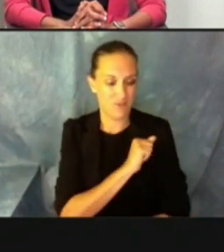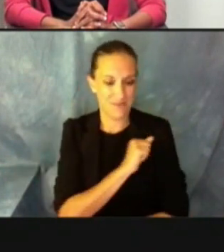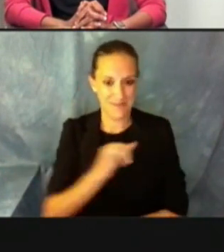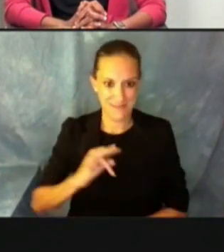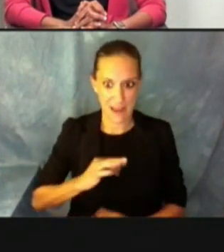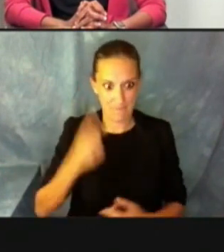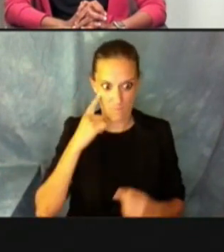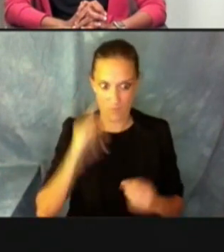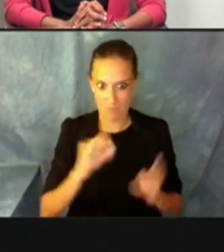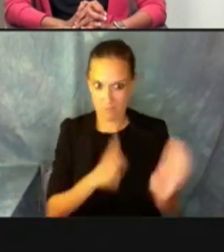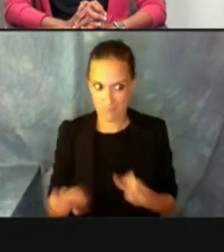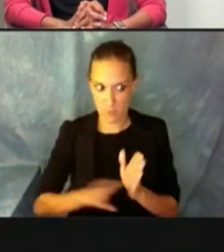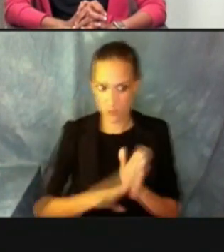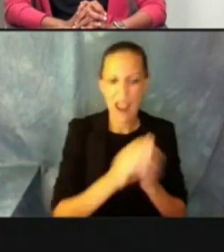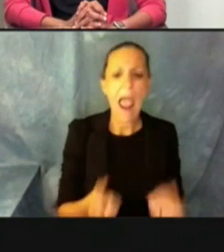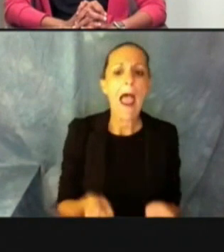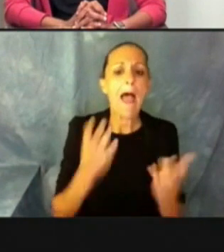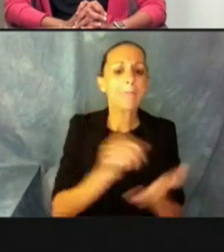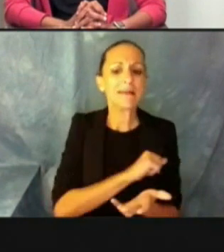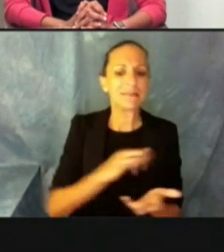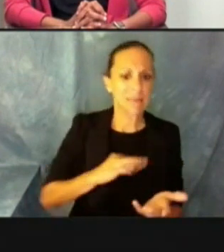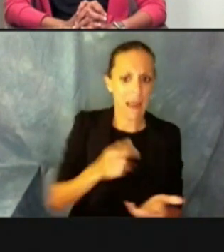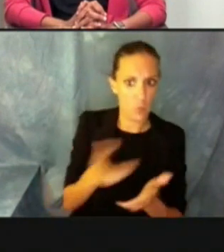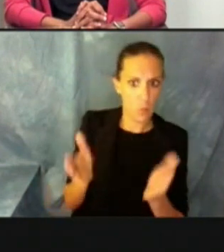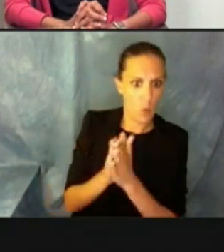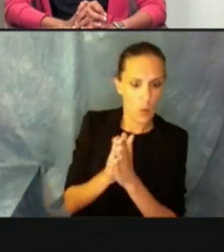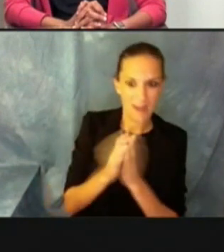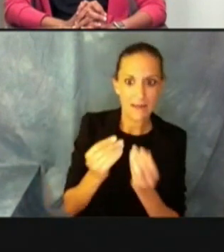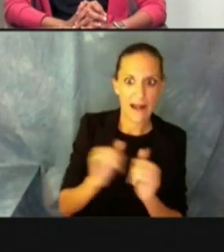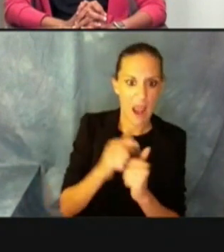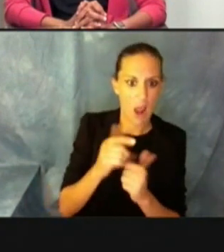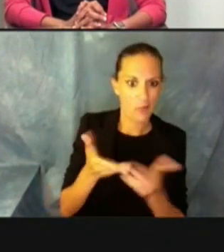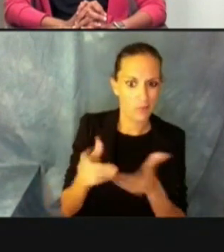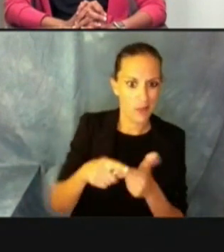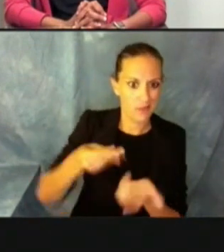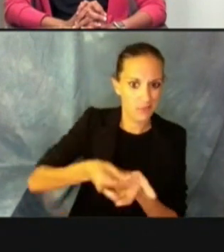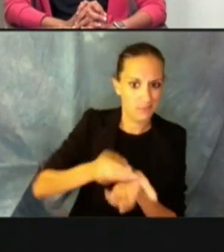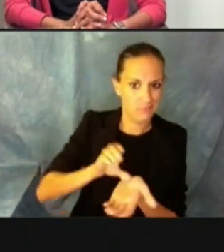members were requested, and how do you plan to fund more staff?